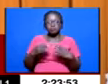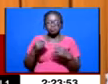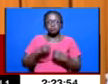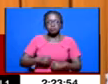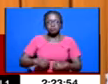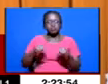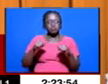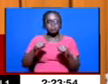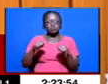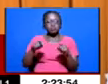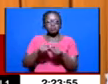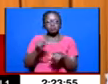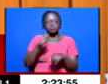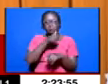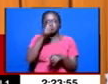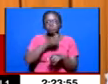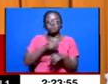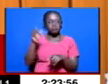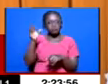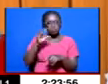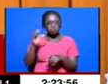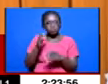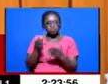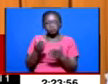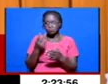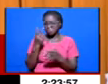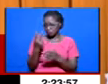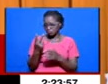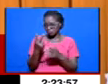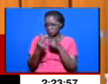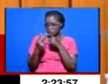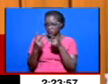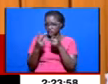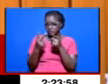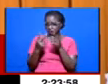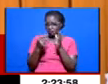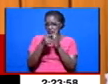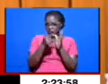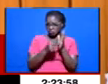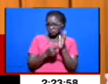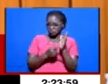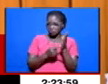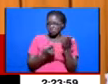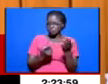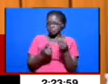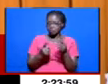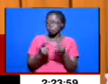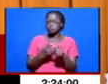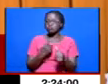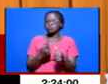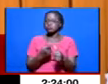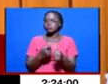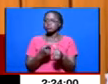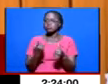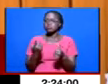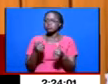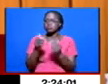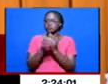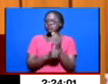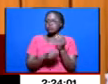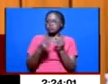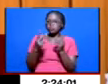as a private citizen, two pertinent issues arise. First is the fact that Article